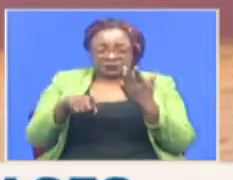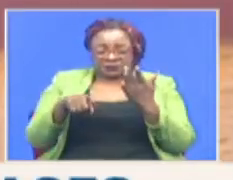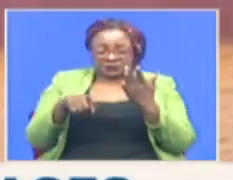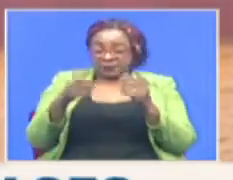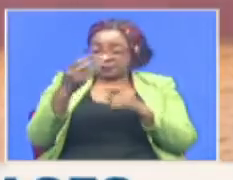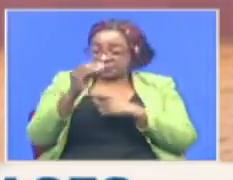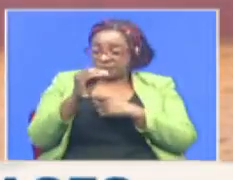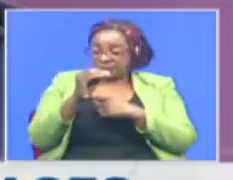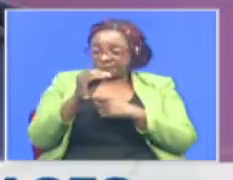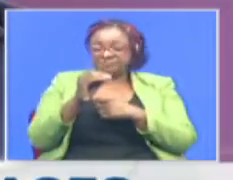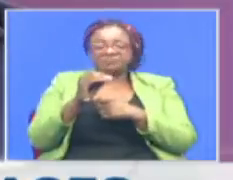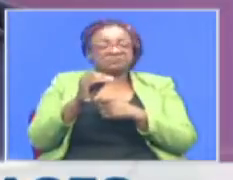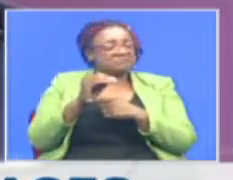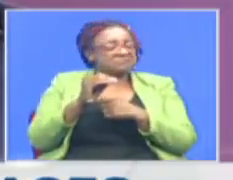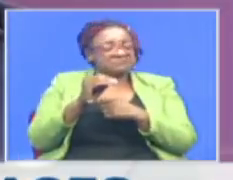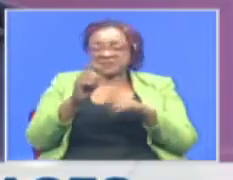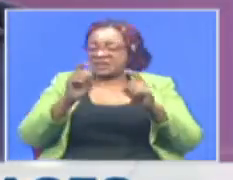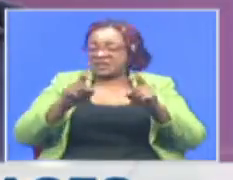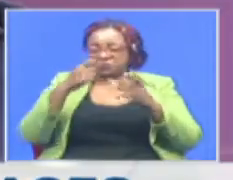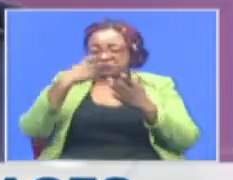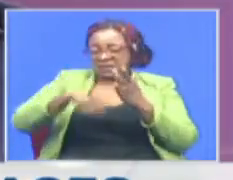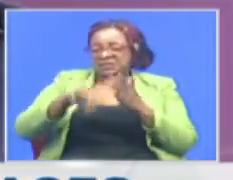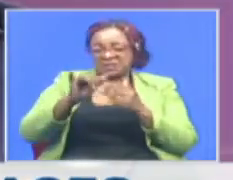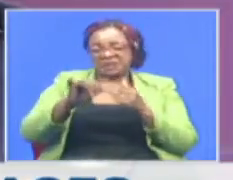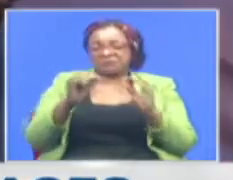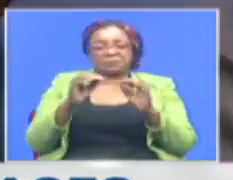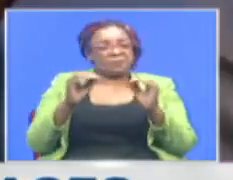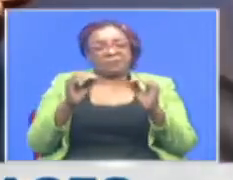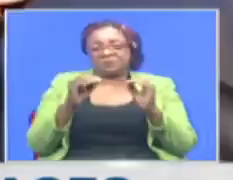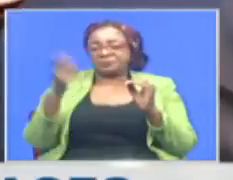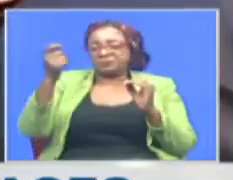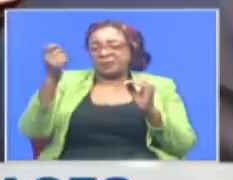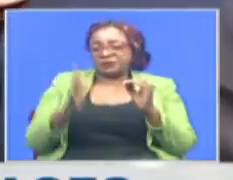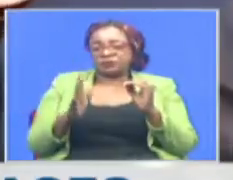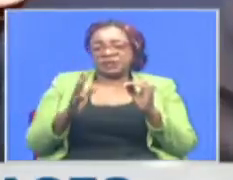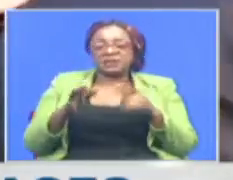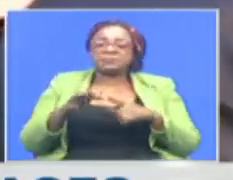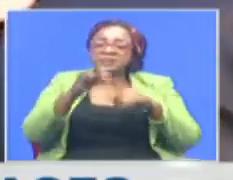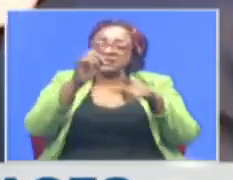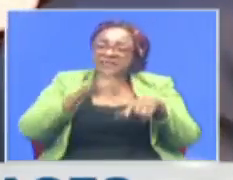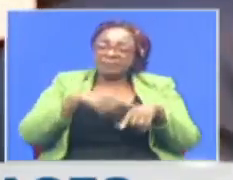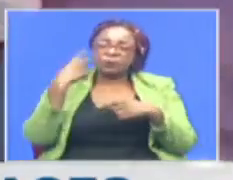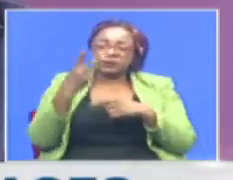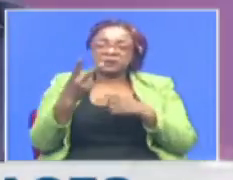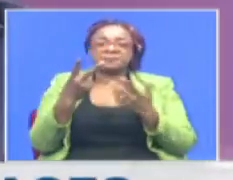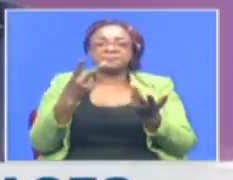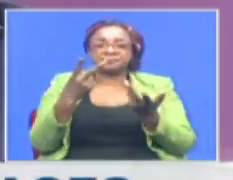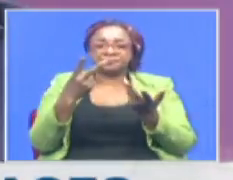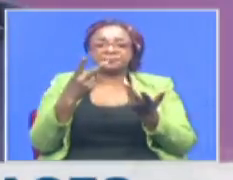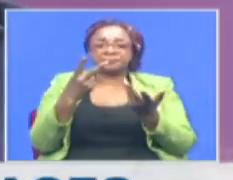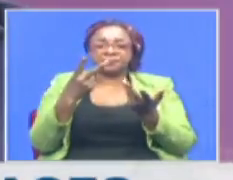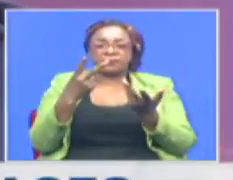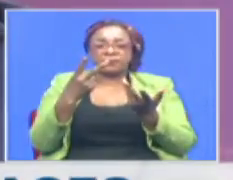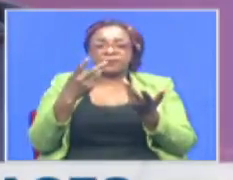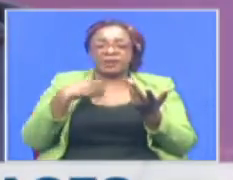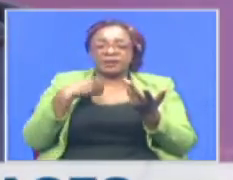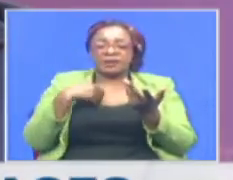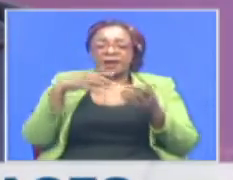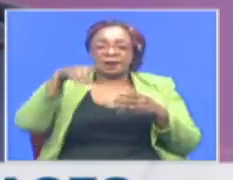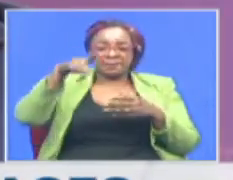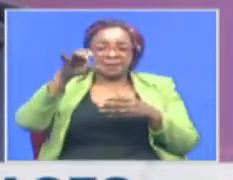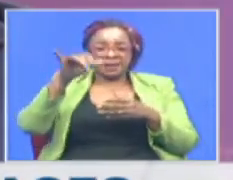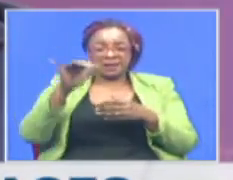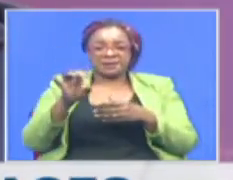is absolutely no need to tax pensioners, especially when you look at it that their payway is